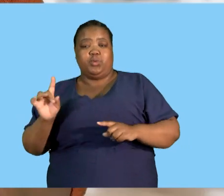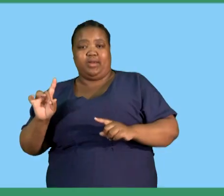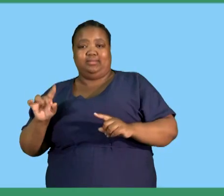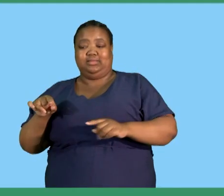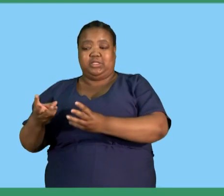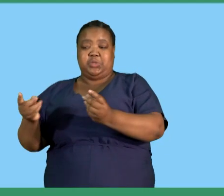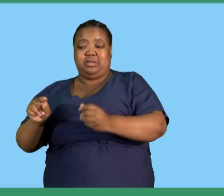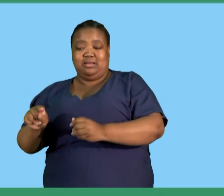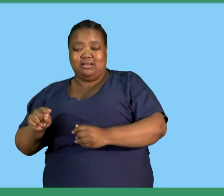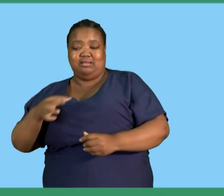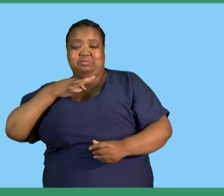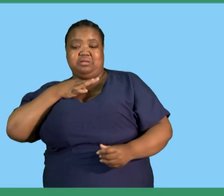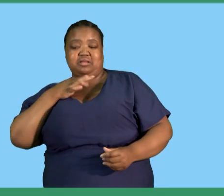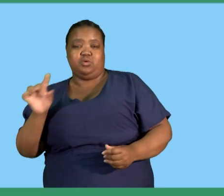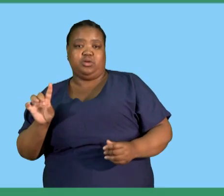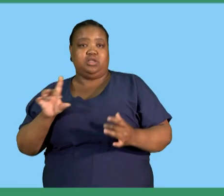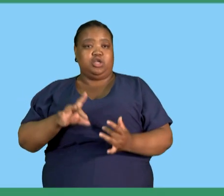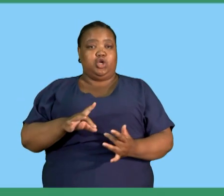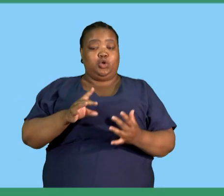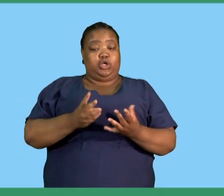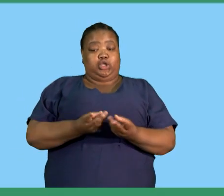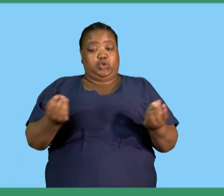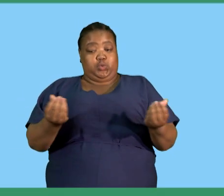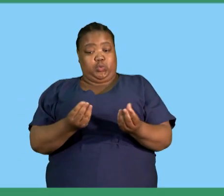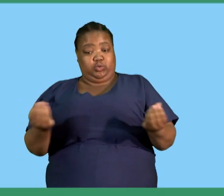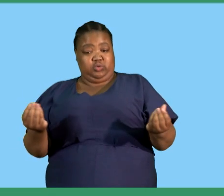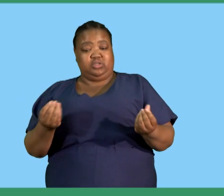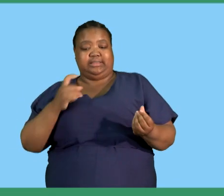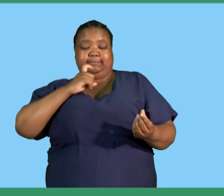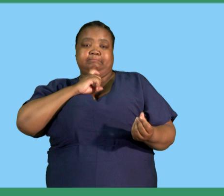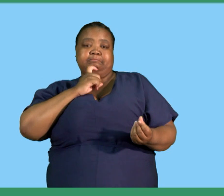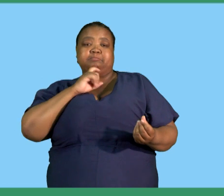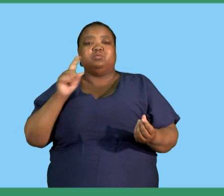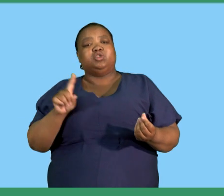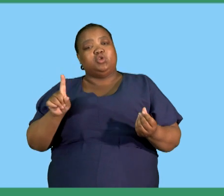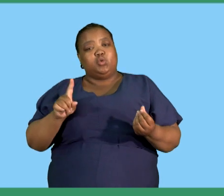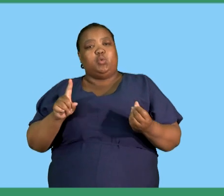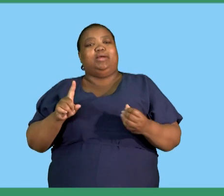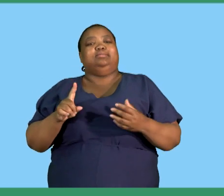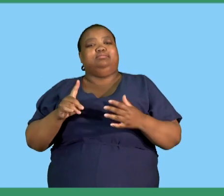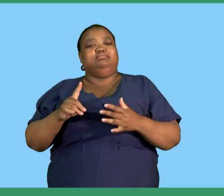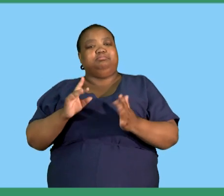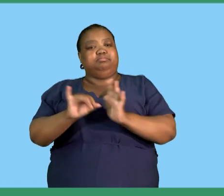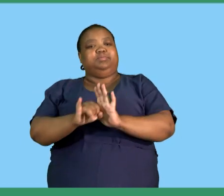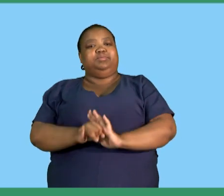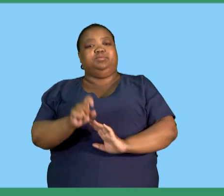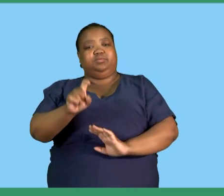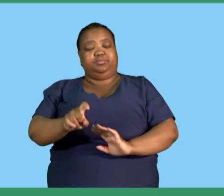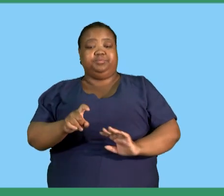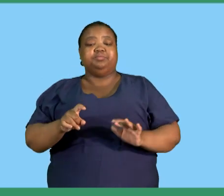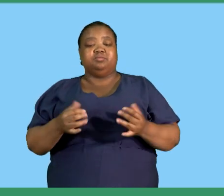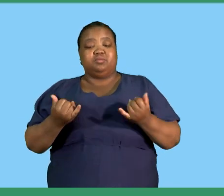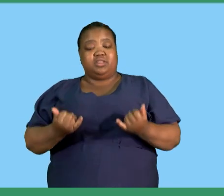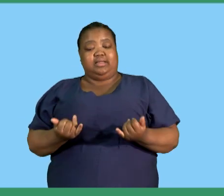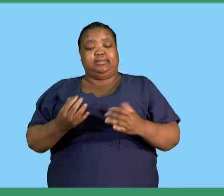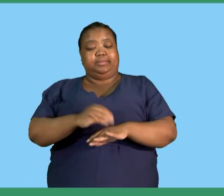solution? Identify which solution will be used. Remember, here you are choosing the best solution. You're not choosing the problem, but the